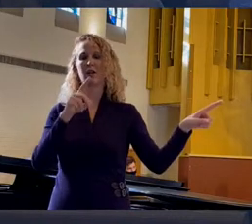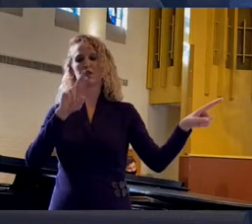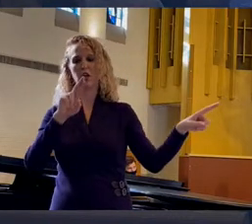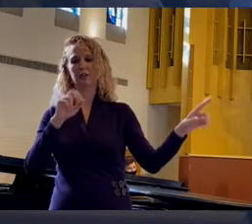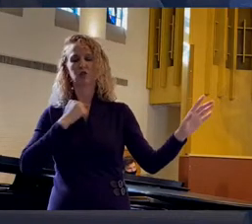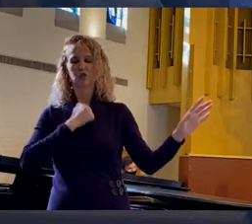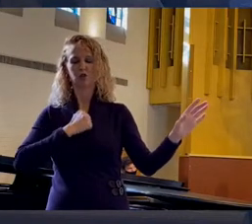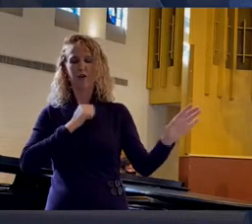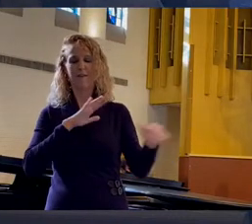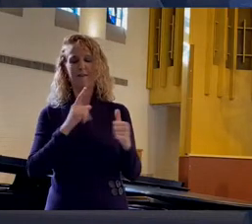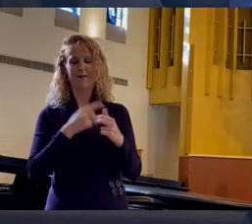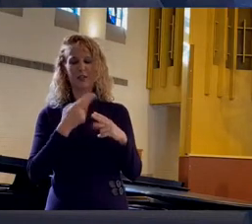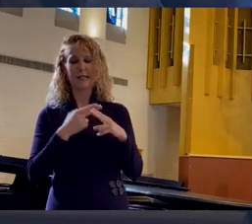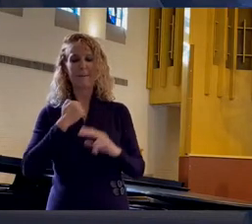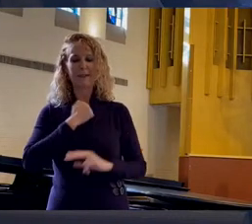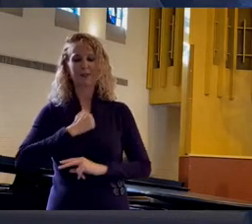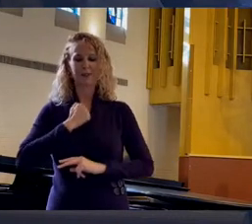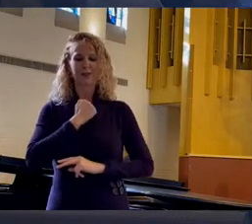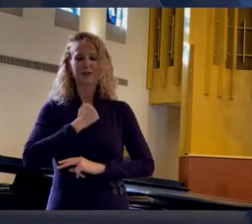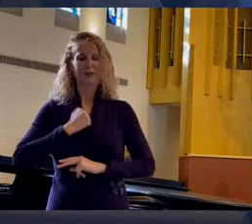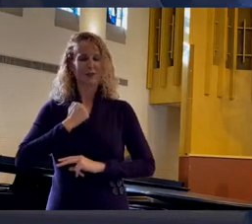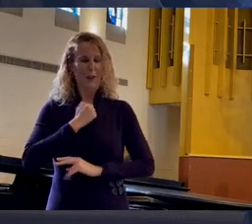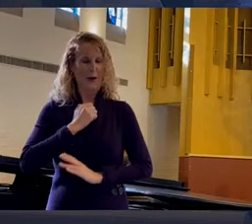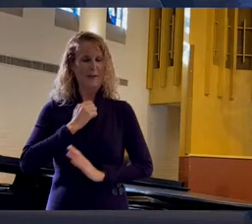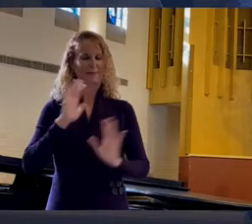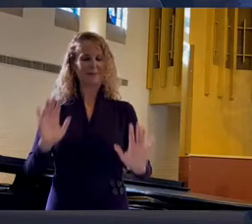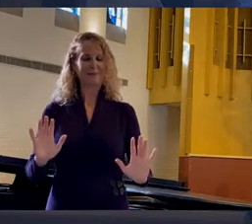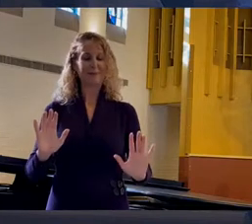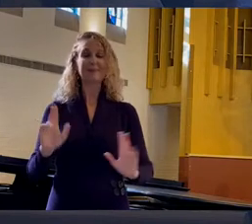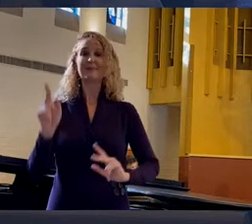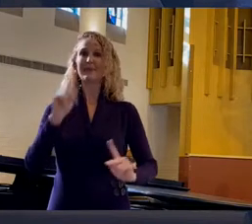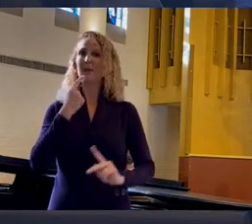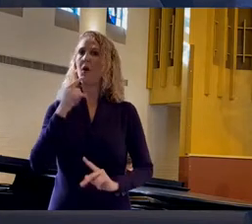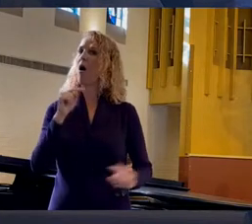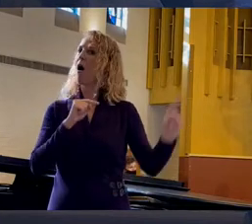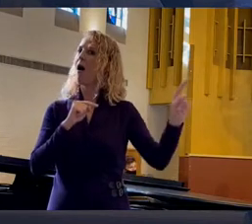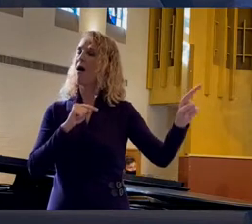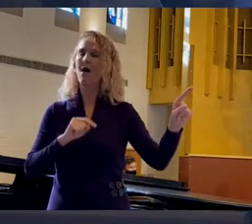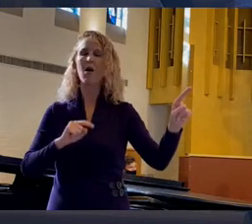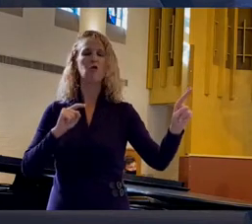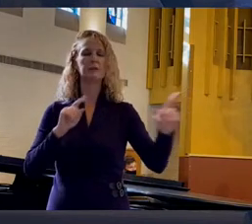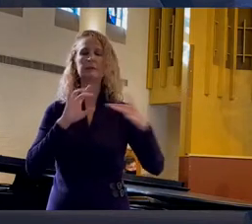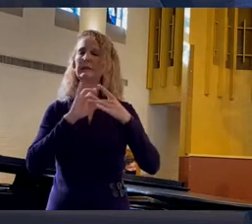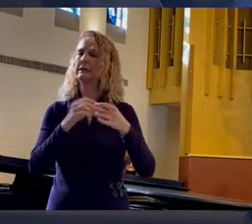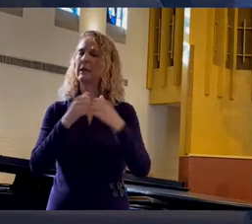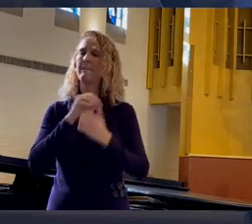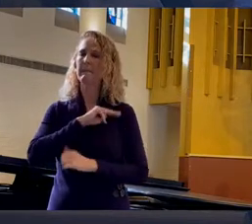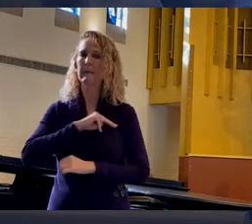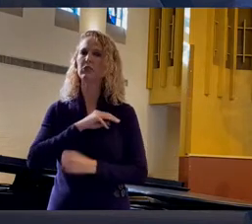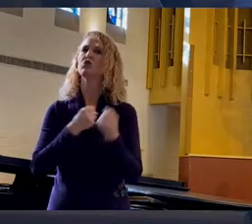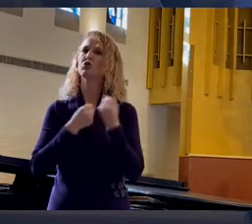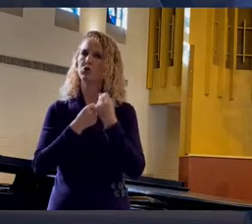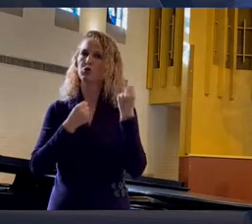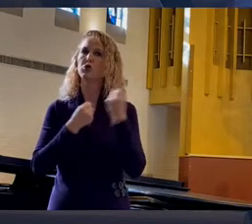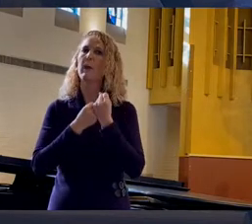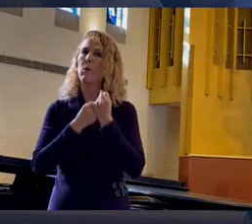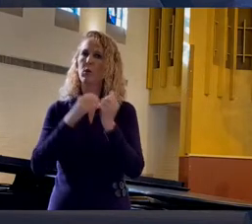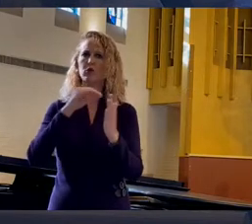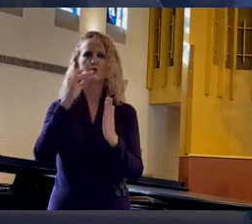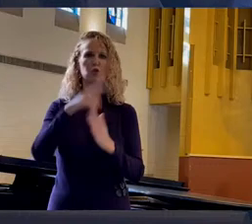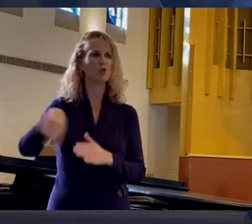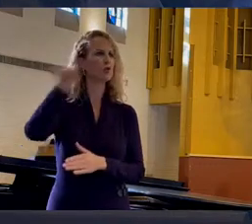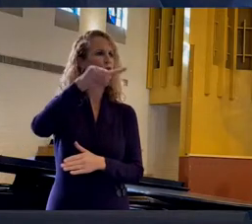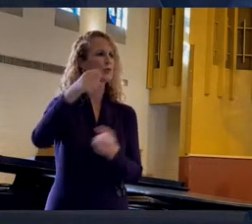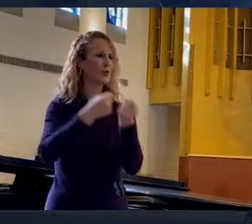Hanycz, sorry, is known for, people said, you know, she's all about mission, all about the